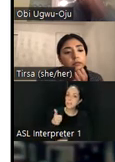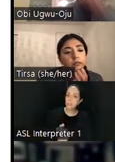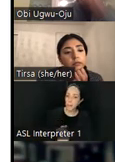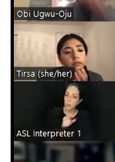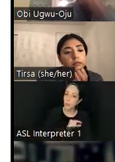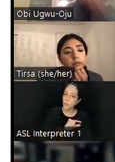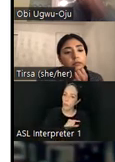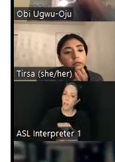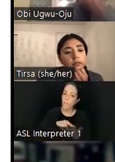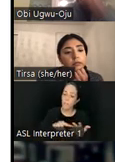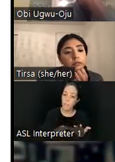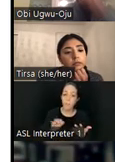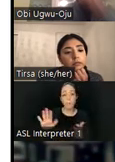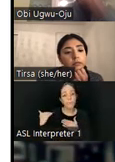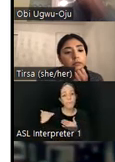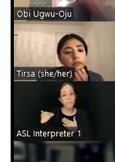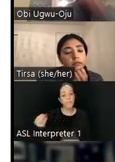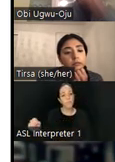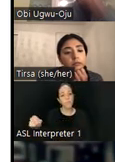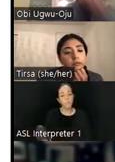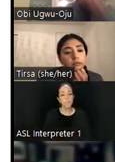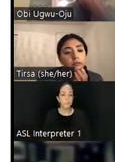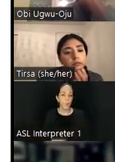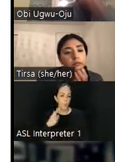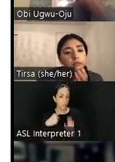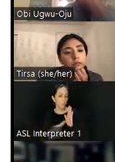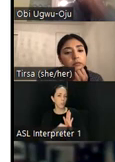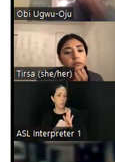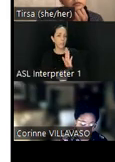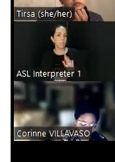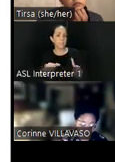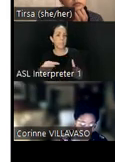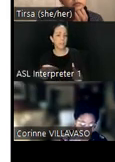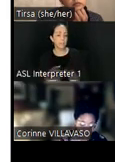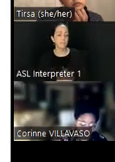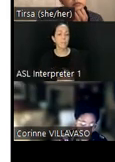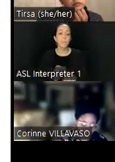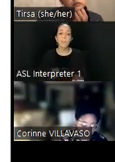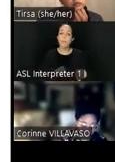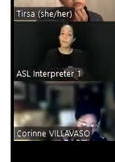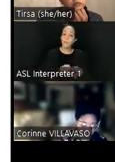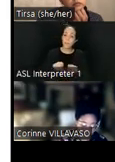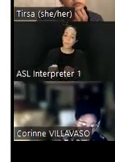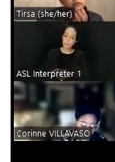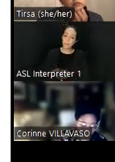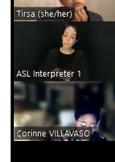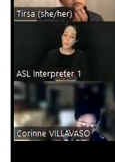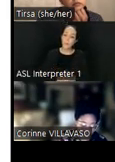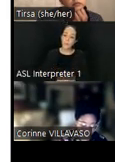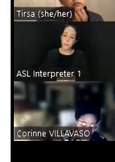responsibility, it is, but there's just wanted to flag that part of it. And then the other thing that may be notable is that